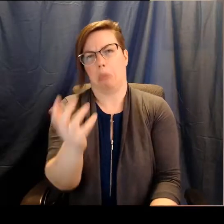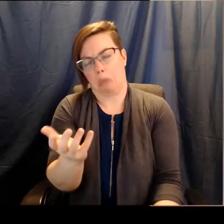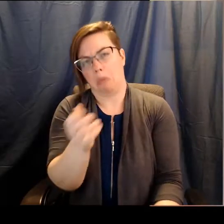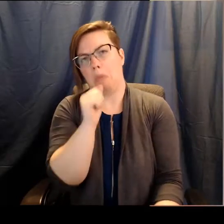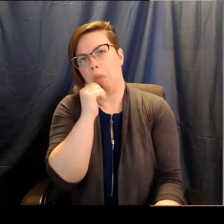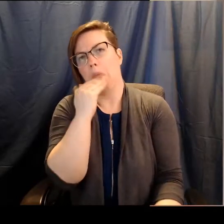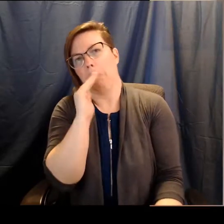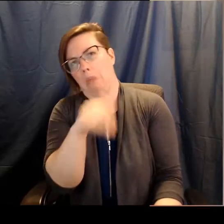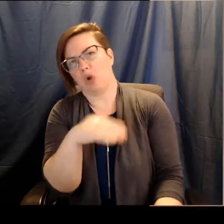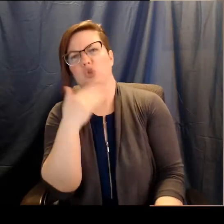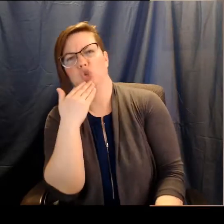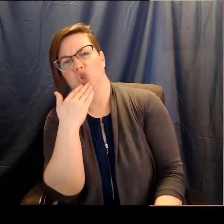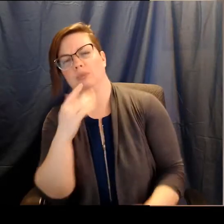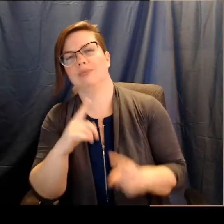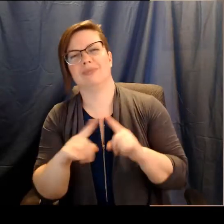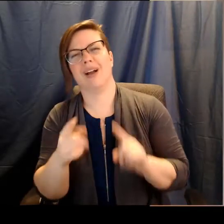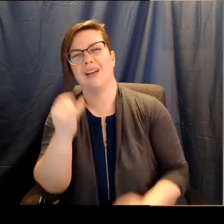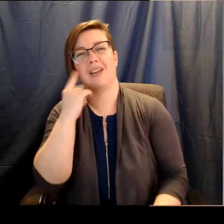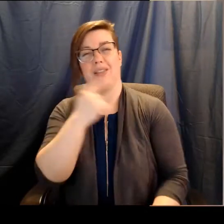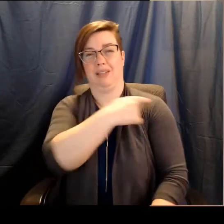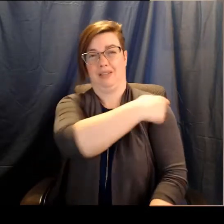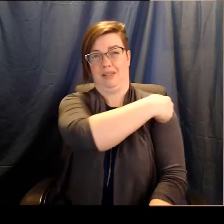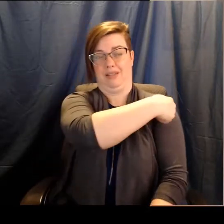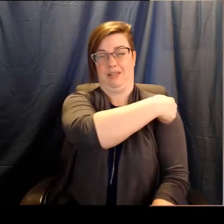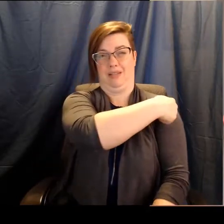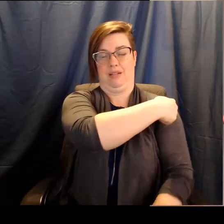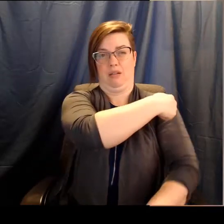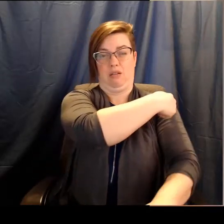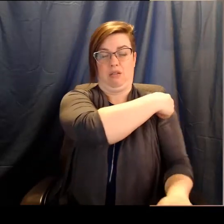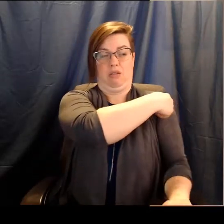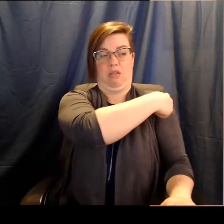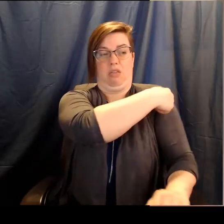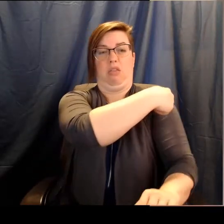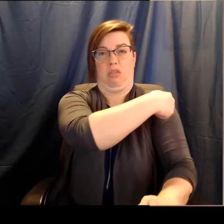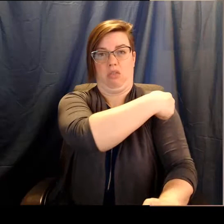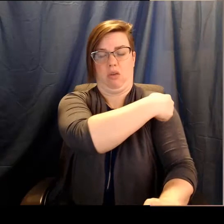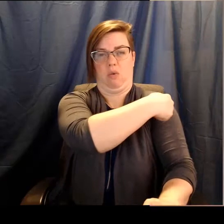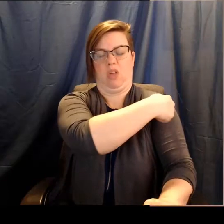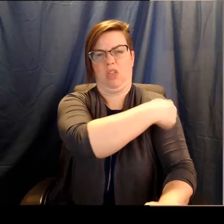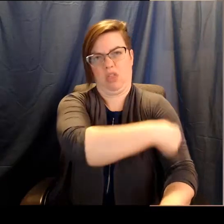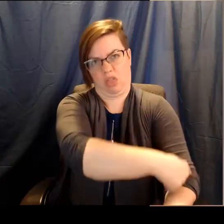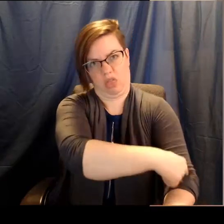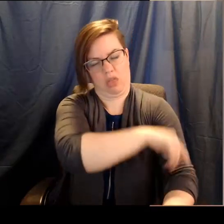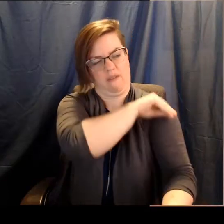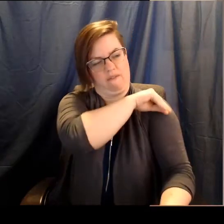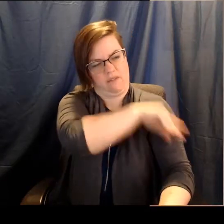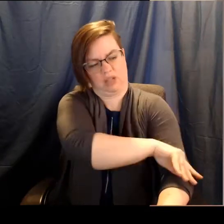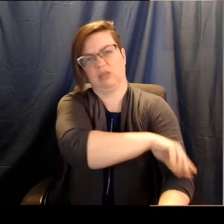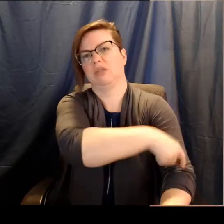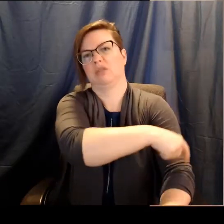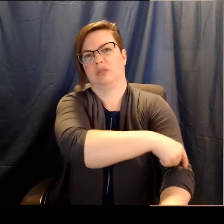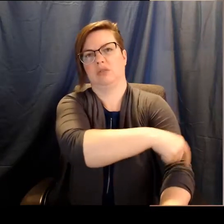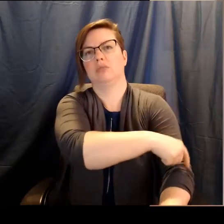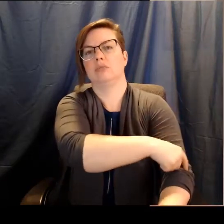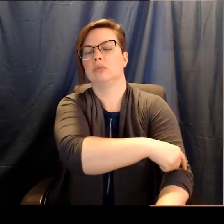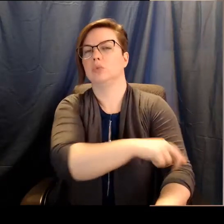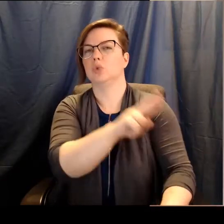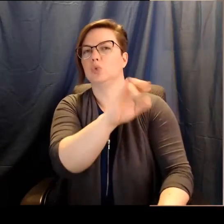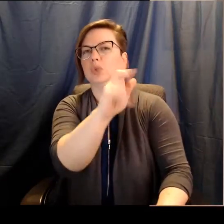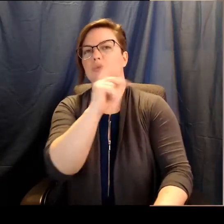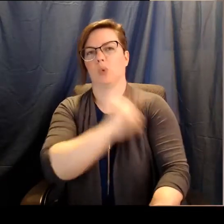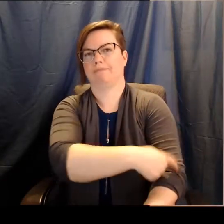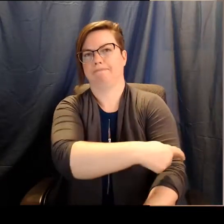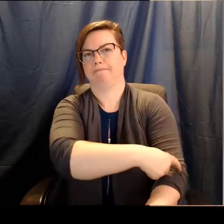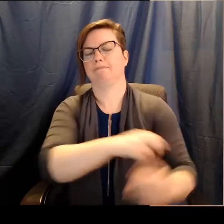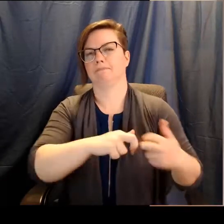your shoulder's in an odd position, it's going to make your elbows work harder. So there's still a risk to the elbows at all here as well. The lower back,